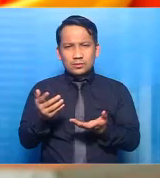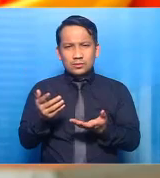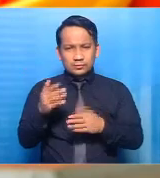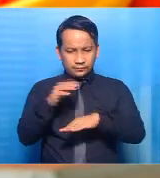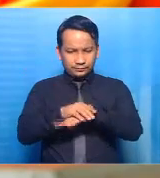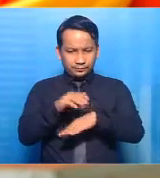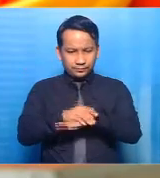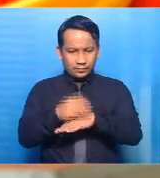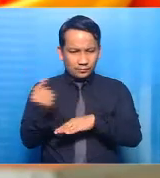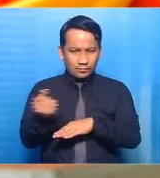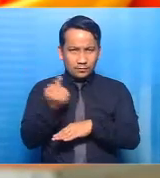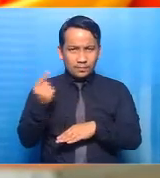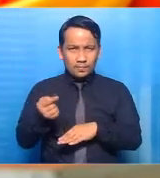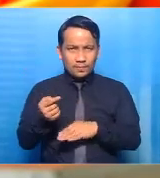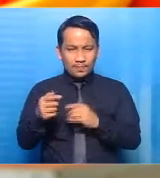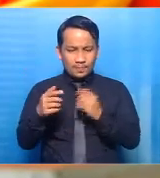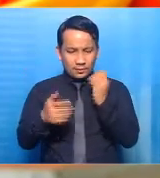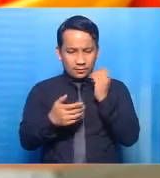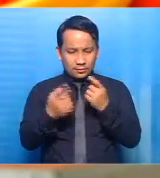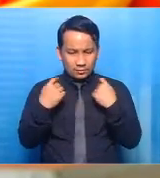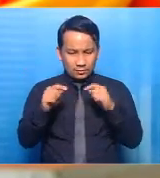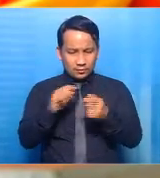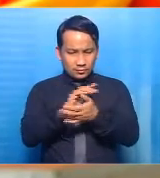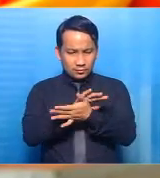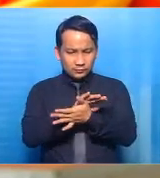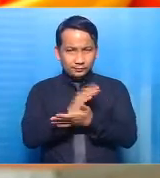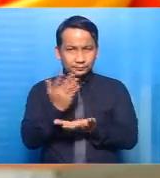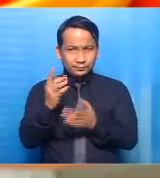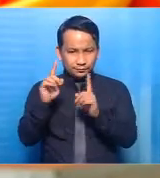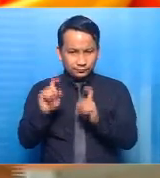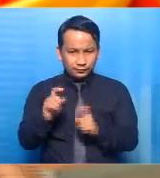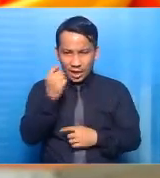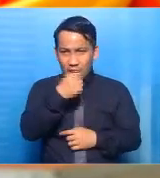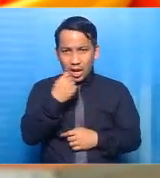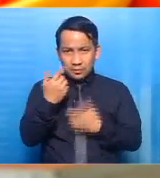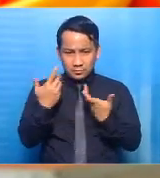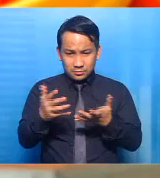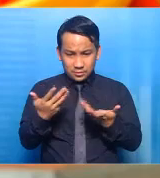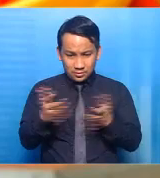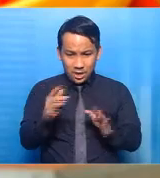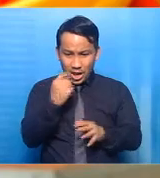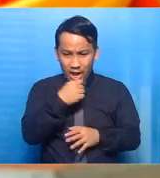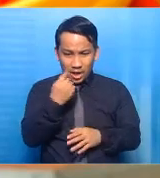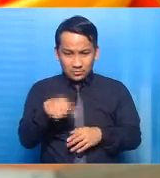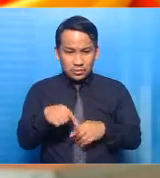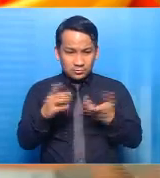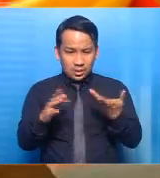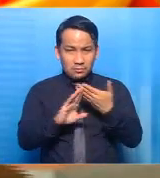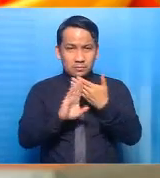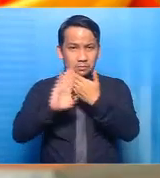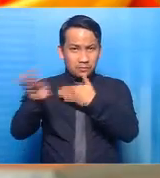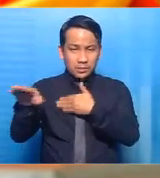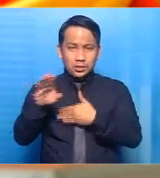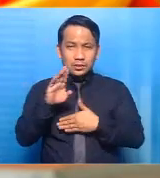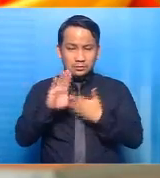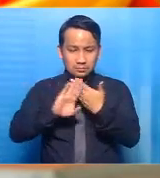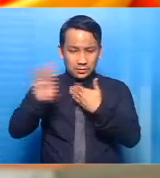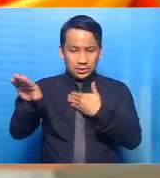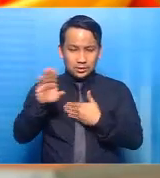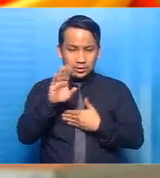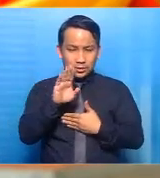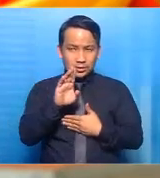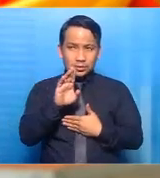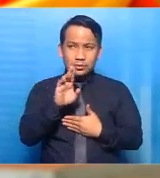the alert came only when he tested positive. That was when the time he was tested because he was supposed to go back to